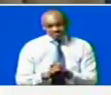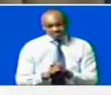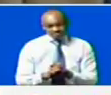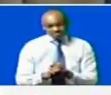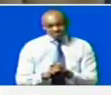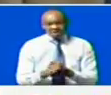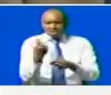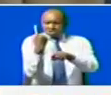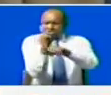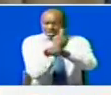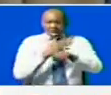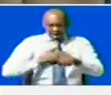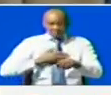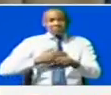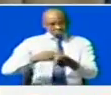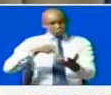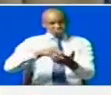Our shilling still remains stable.